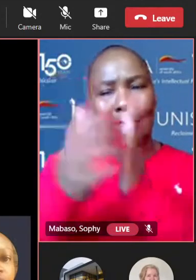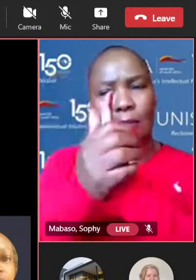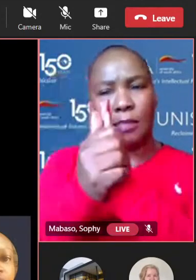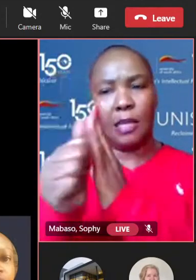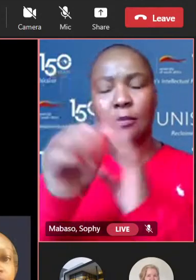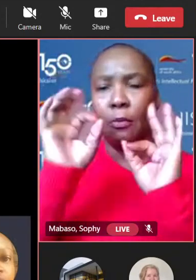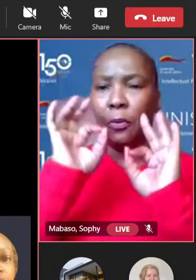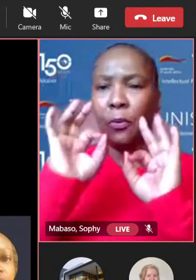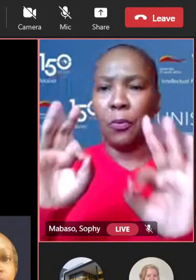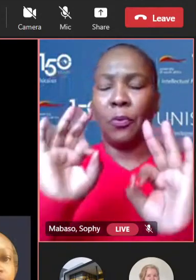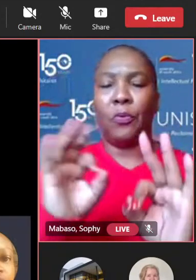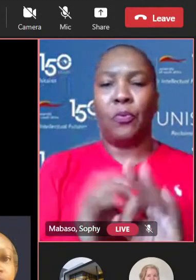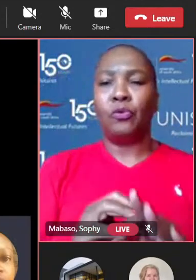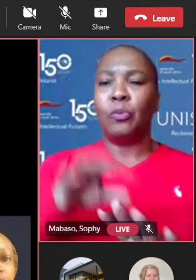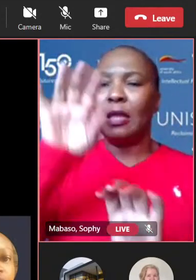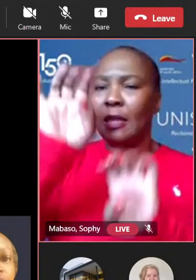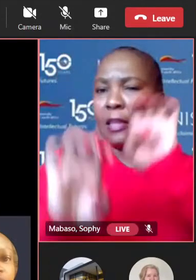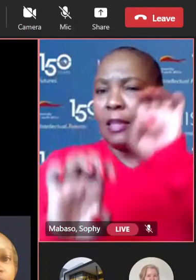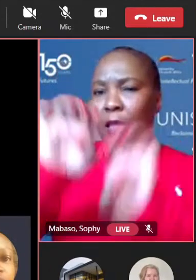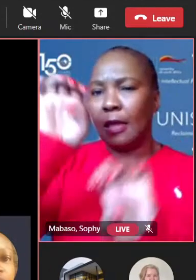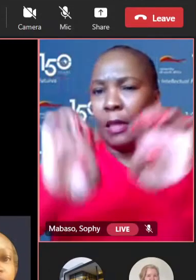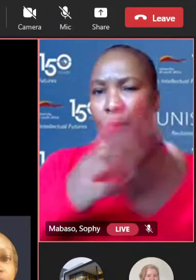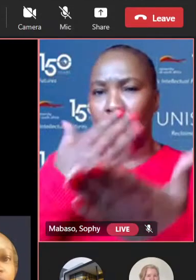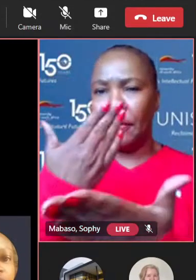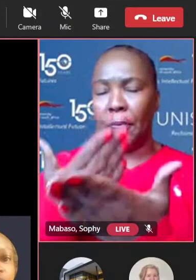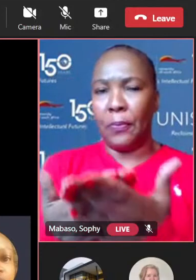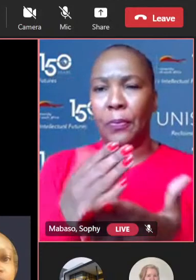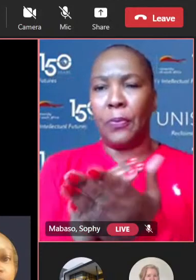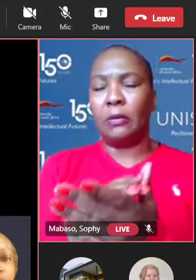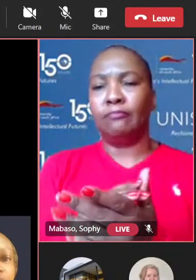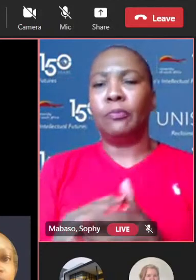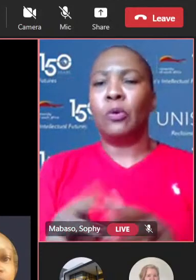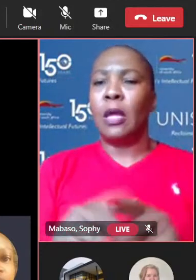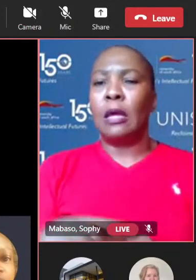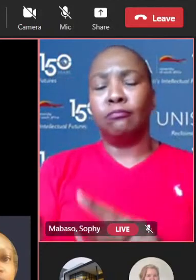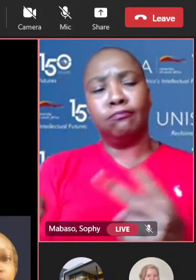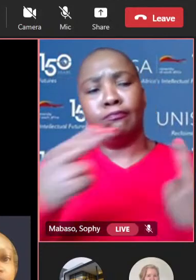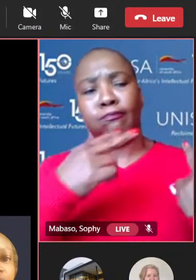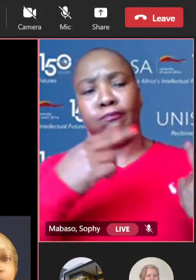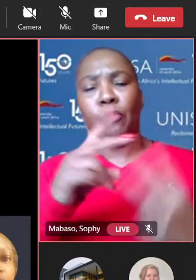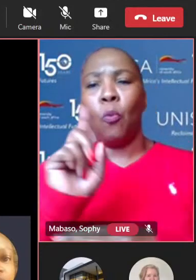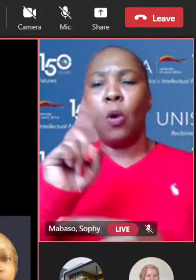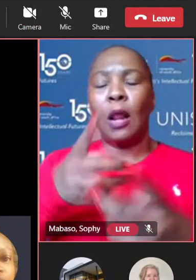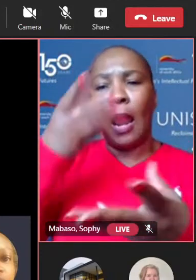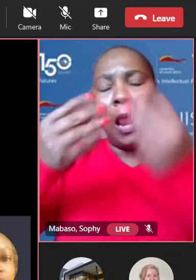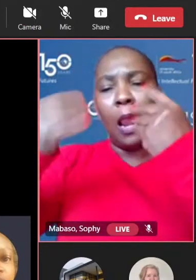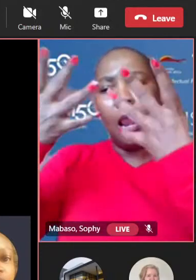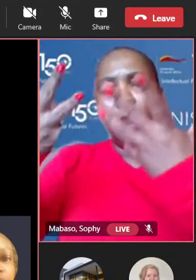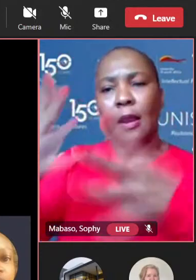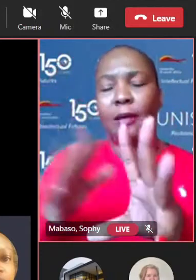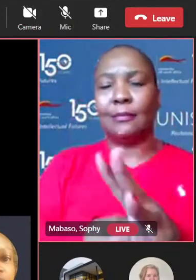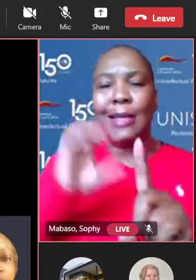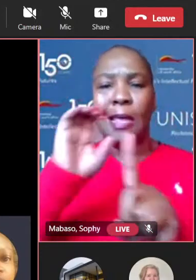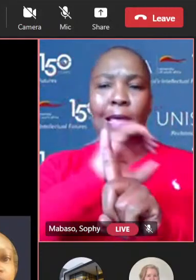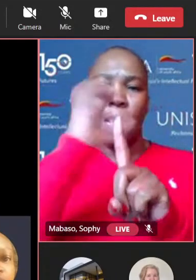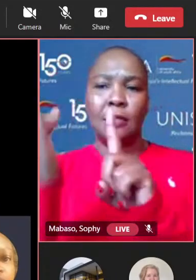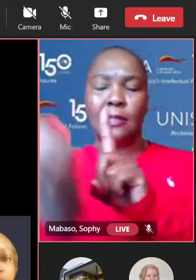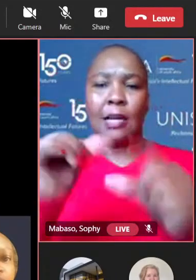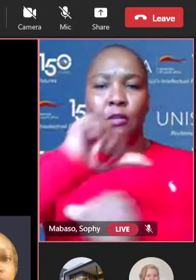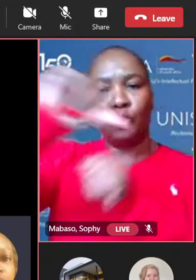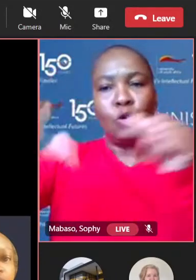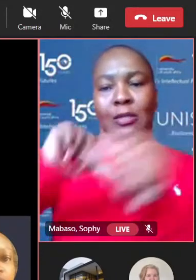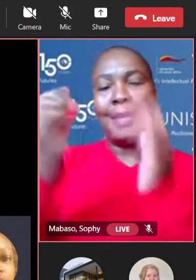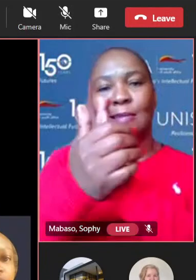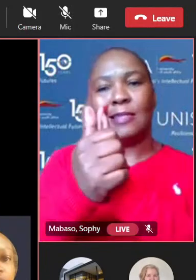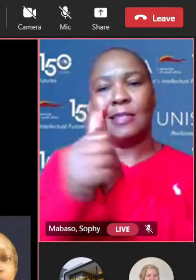able to evaluate and reflect on what you have learned. You must have cultural and social skills. Remember,